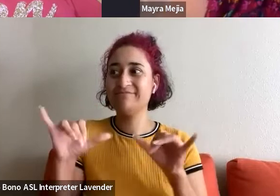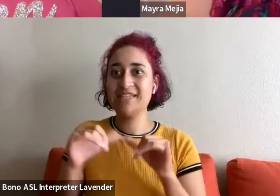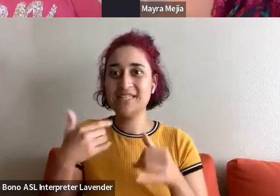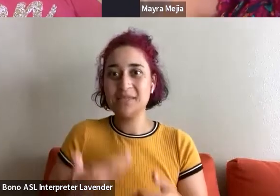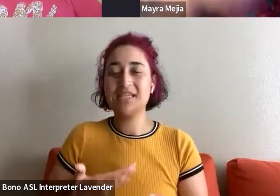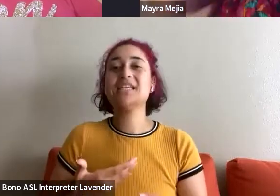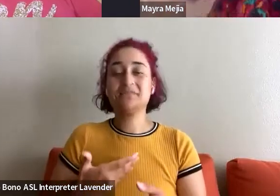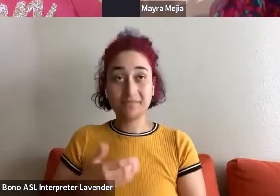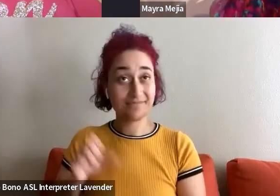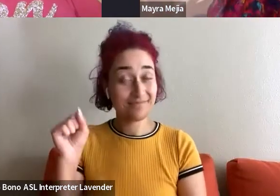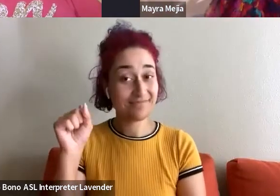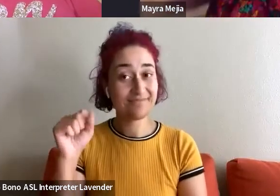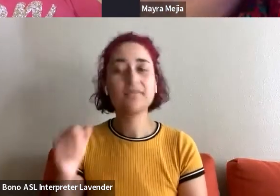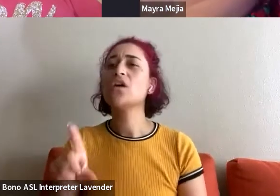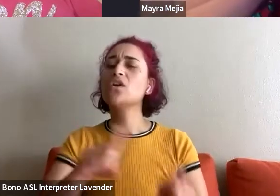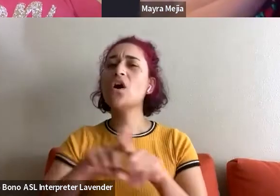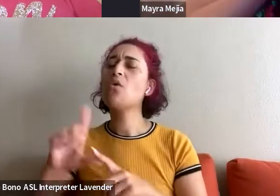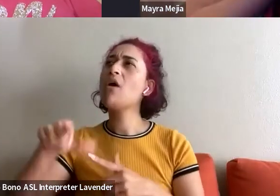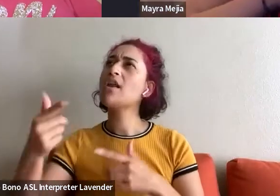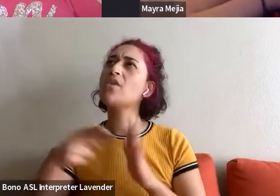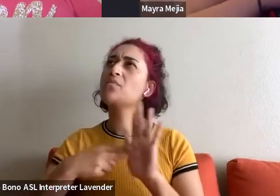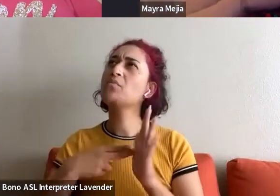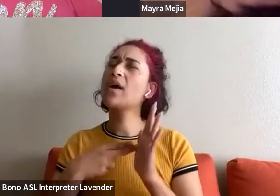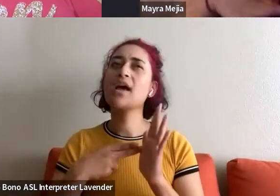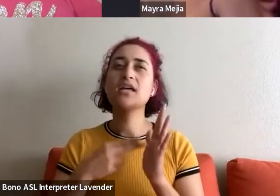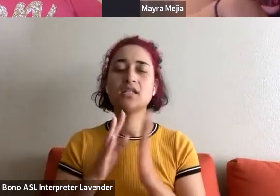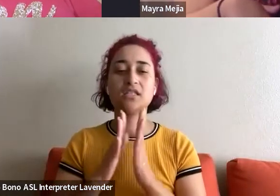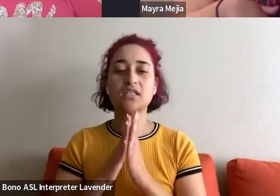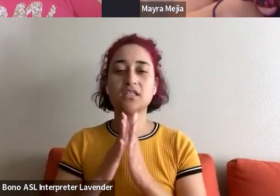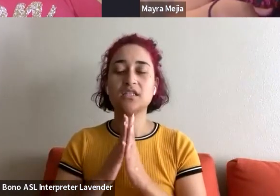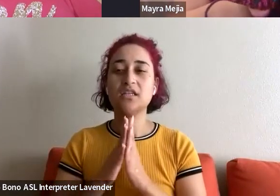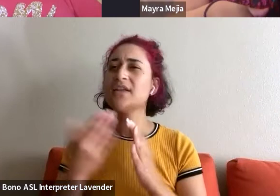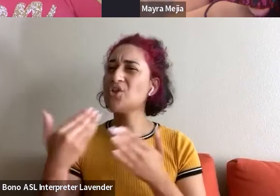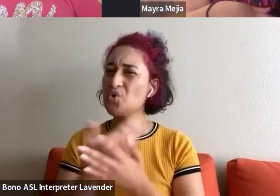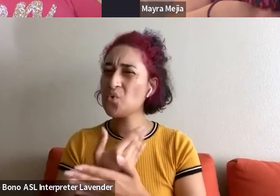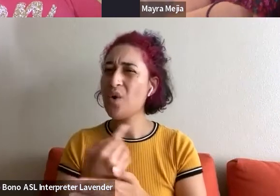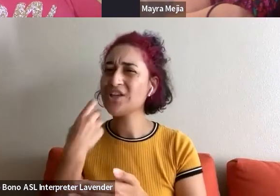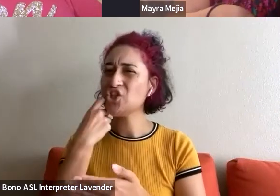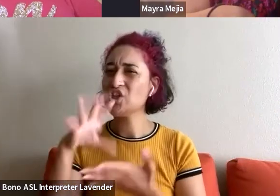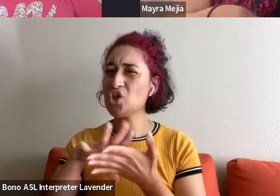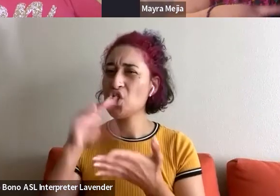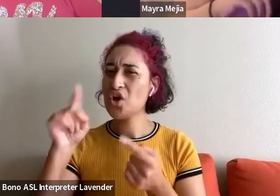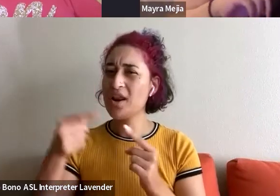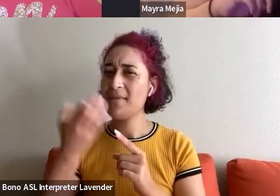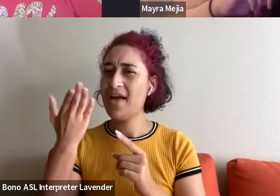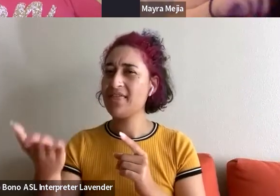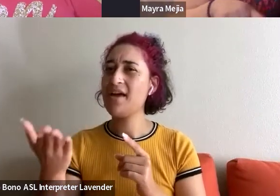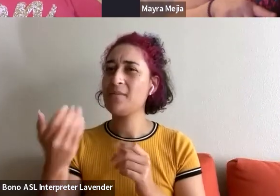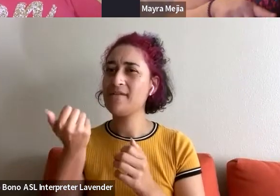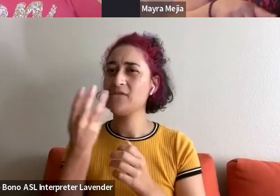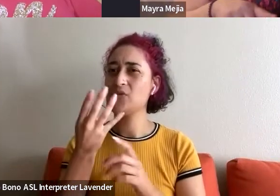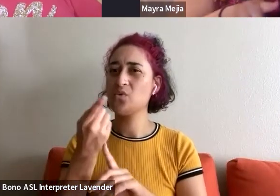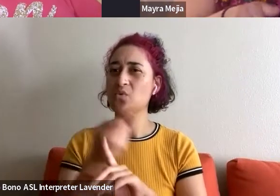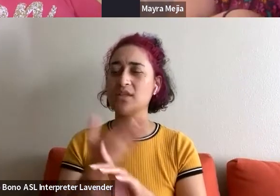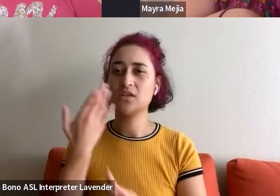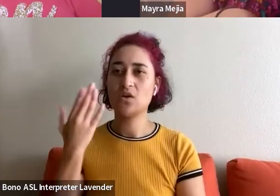Yes. There's also another brand that's just pretty new. I just learned about it a couple of weeks ago. They're